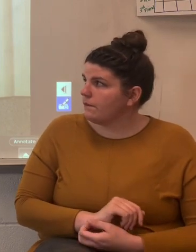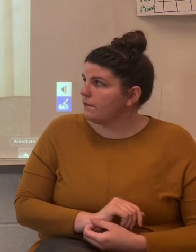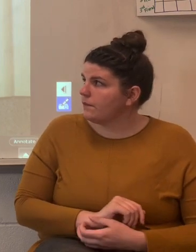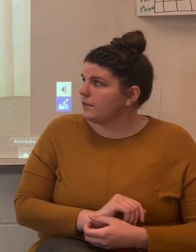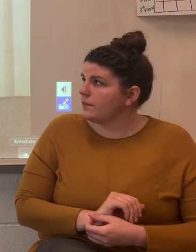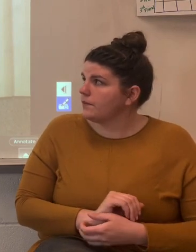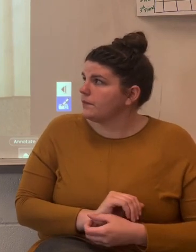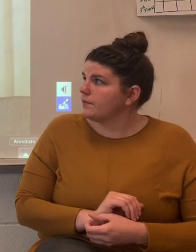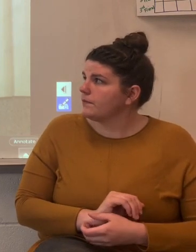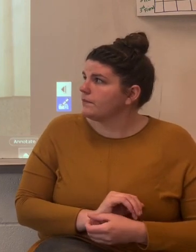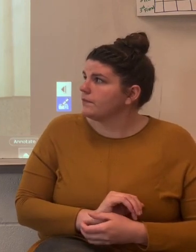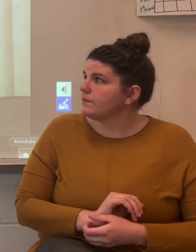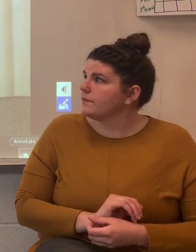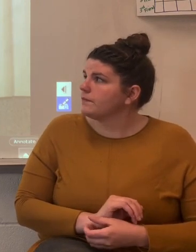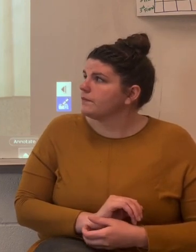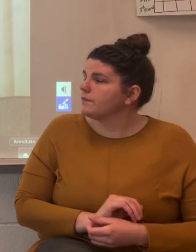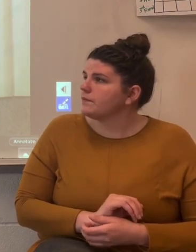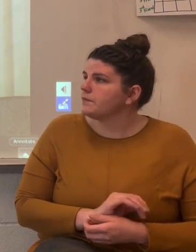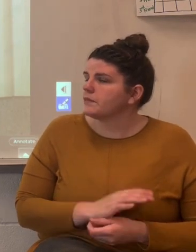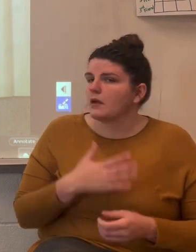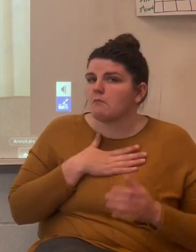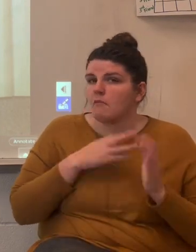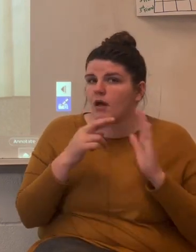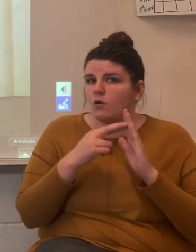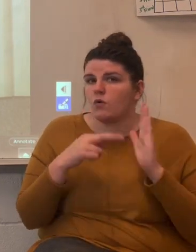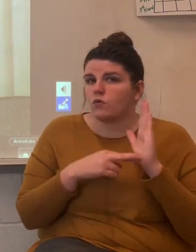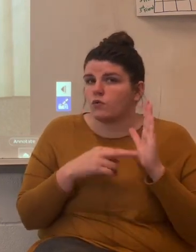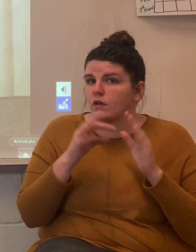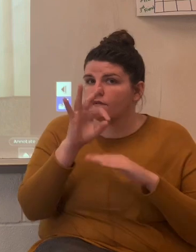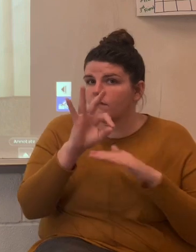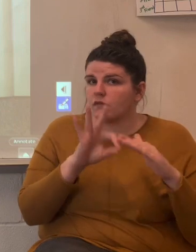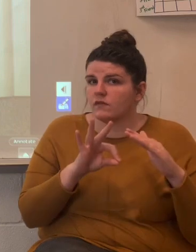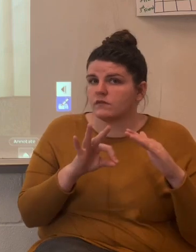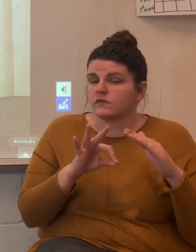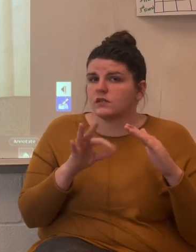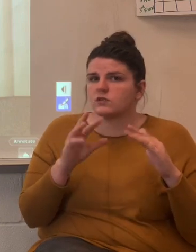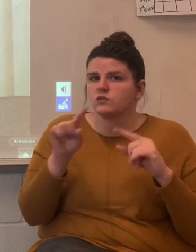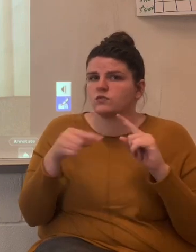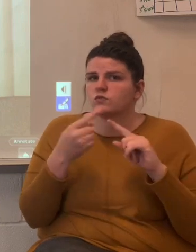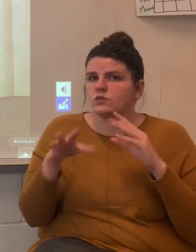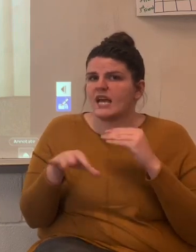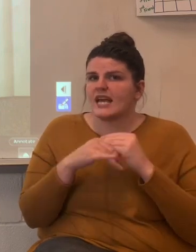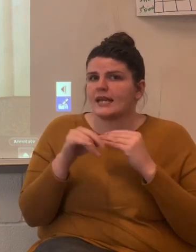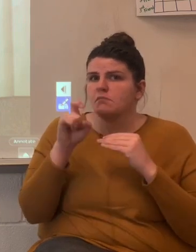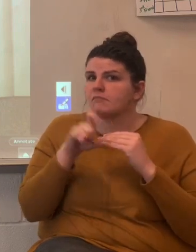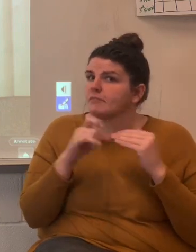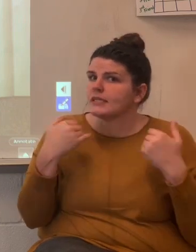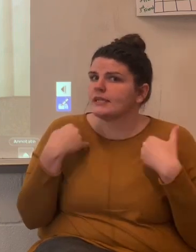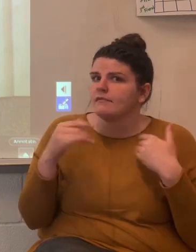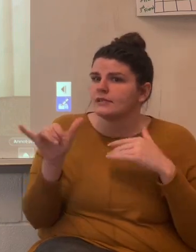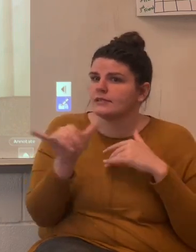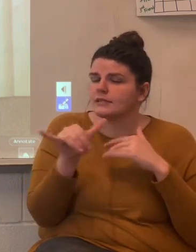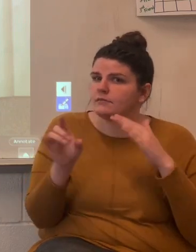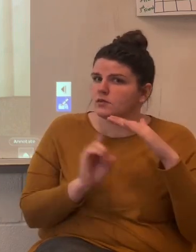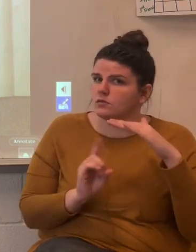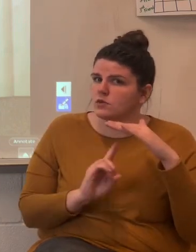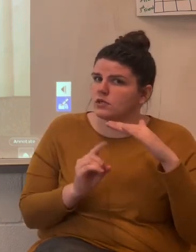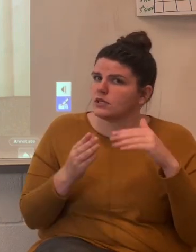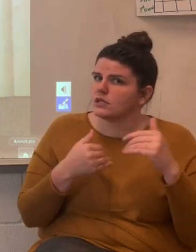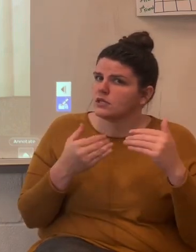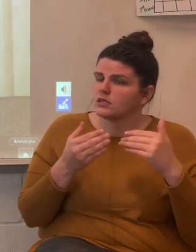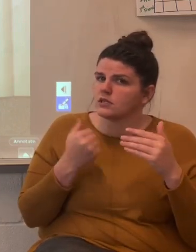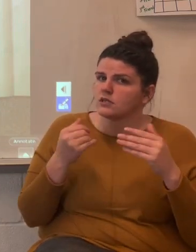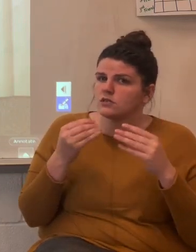25 over 2. Well, my rule with fractions when I'm adding is I have to have a common denominator. So the best way to check that, or the